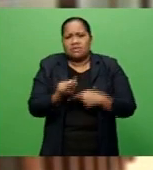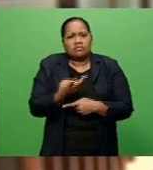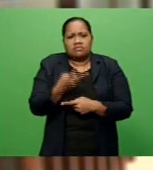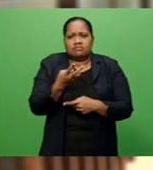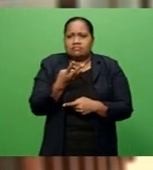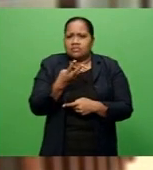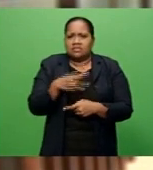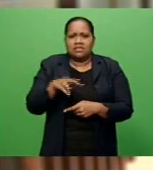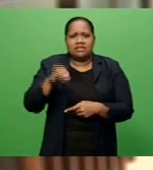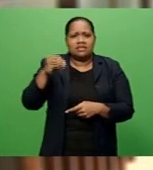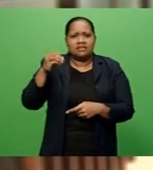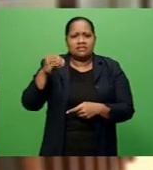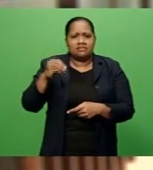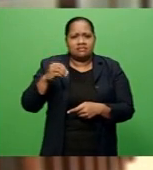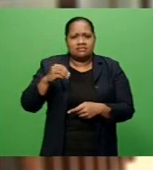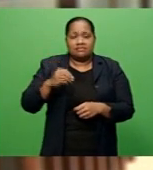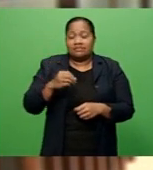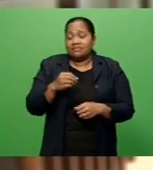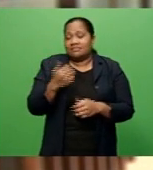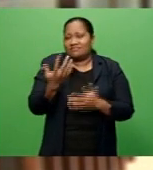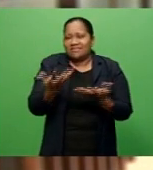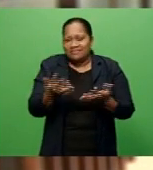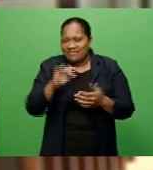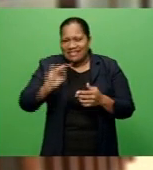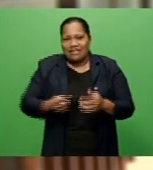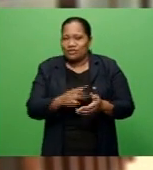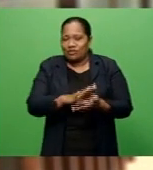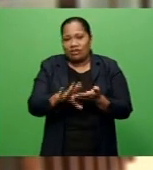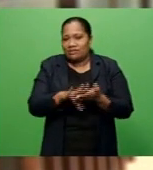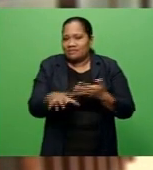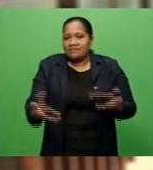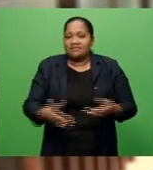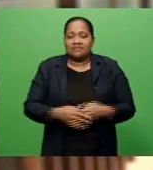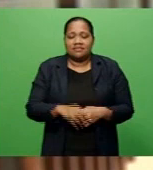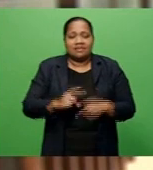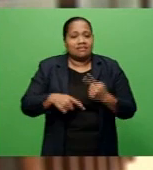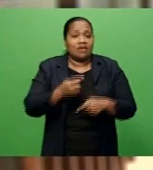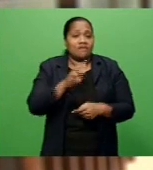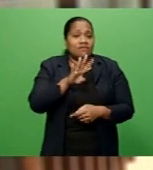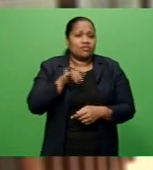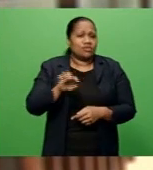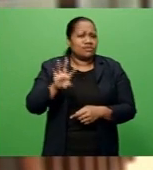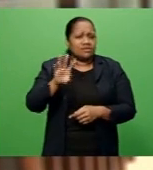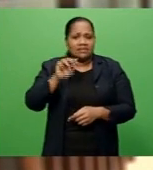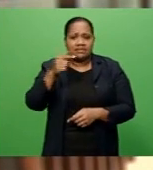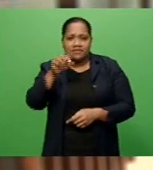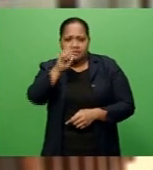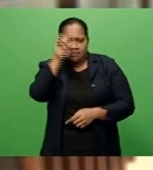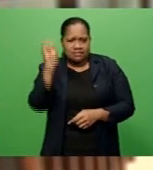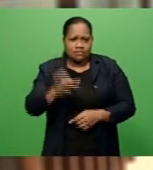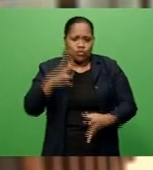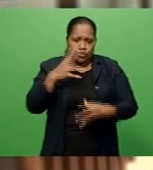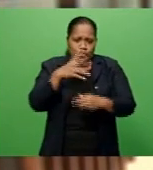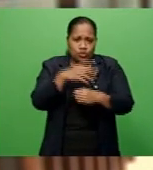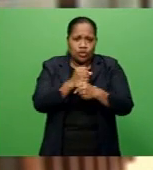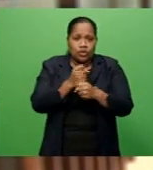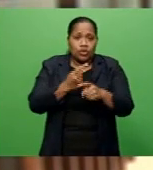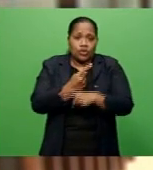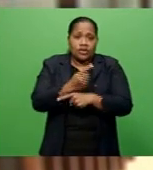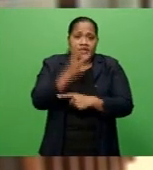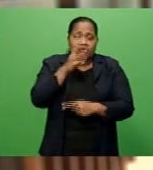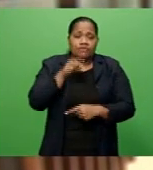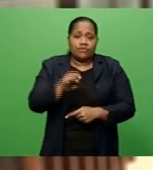$70,000. Following this, the market value for the SPX fell by 0.37% and concluded the week at $3.43